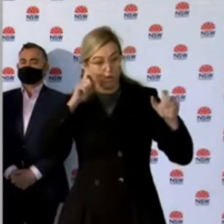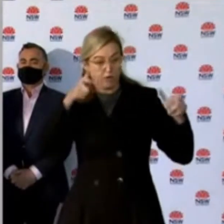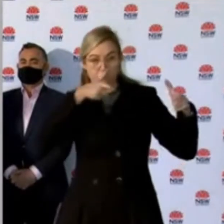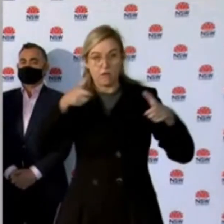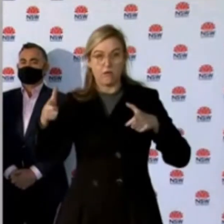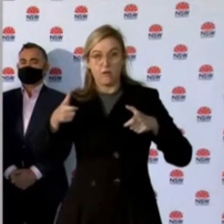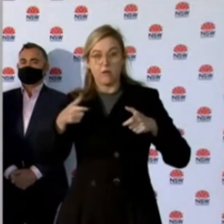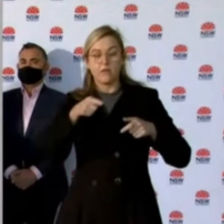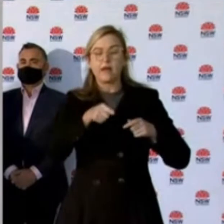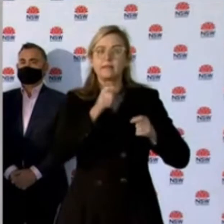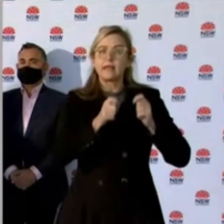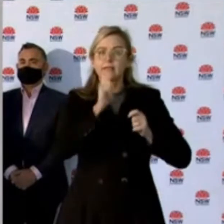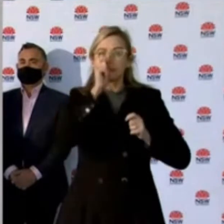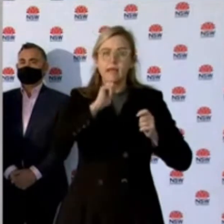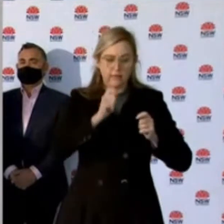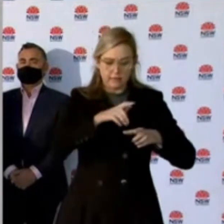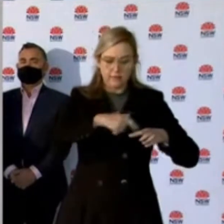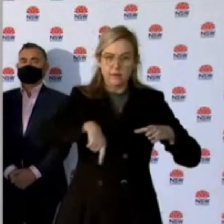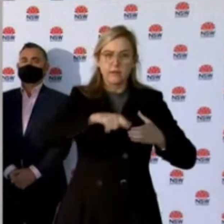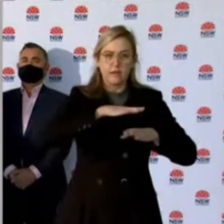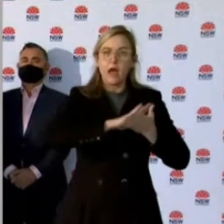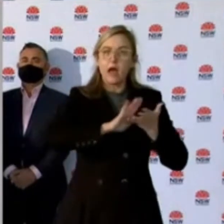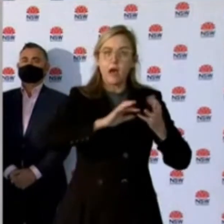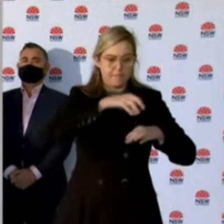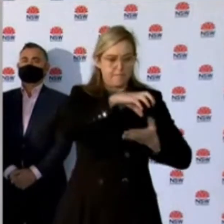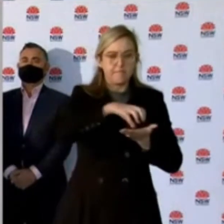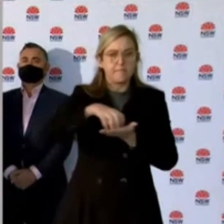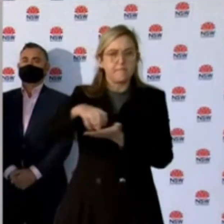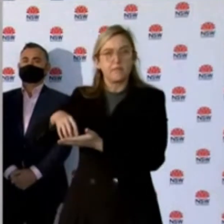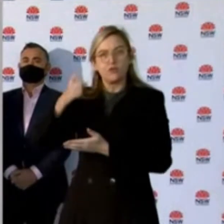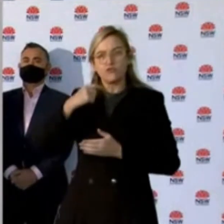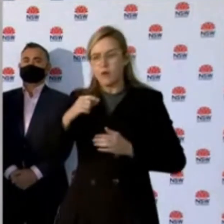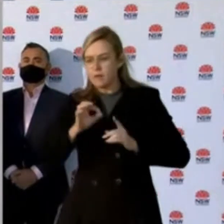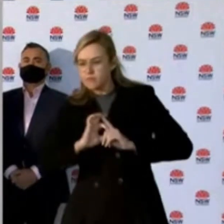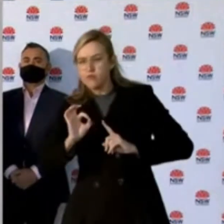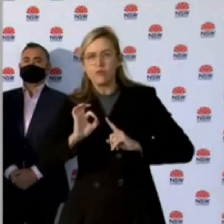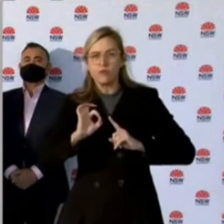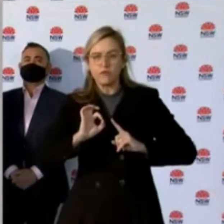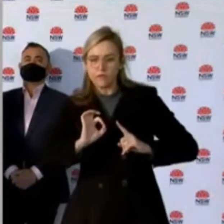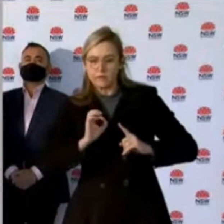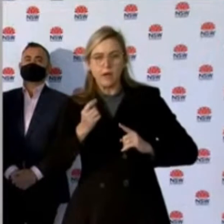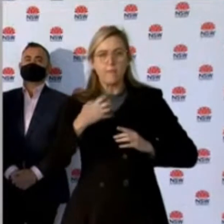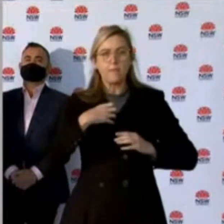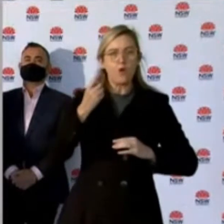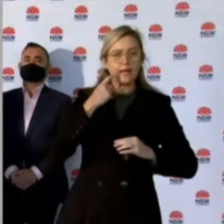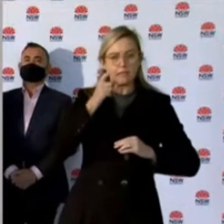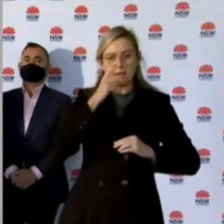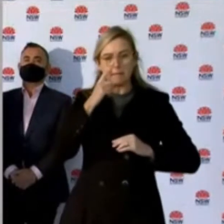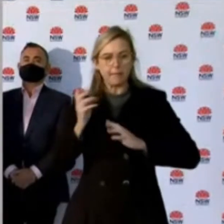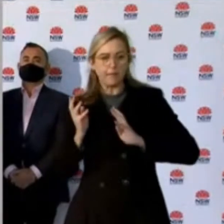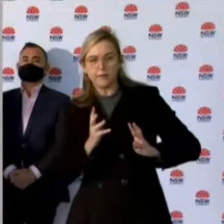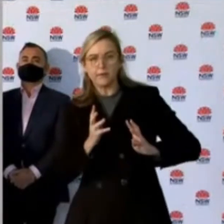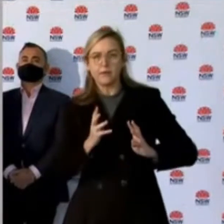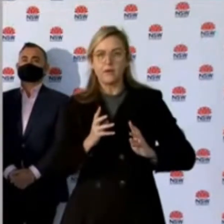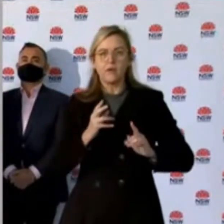testing facilities in those areas more efficient, more friendly to the people that use them and the people around them, the residents, the traffic